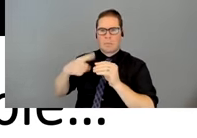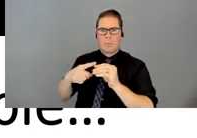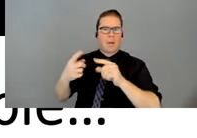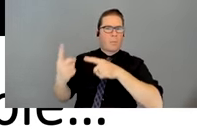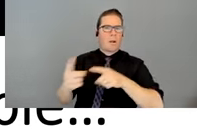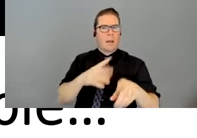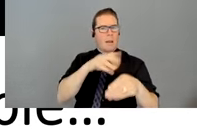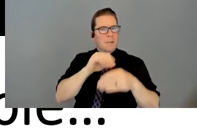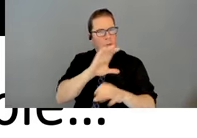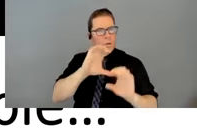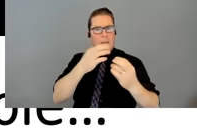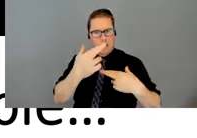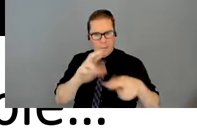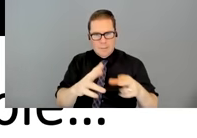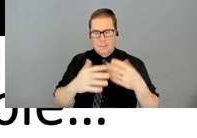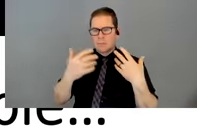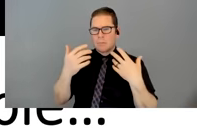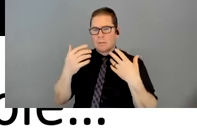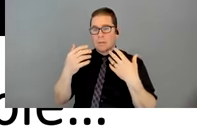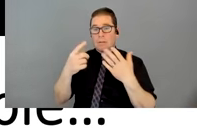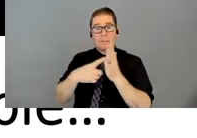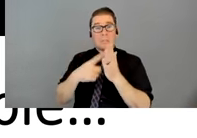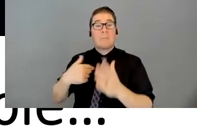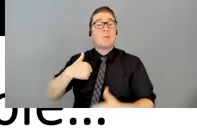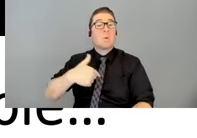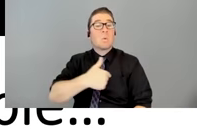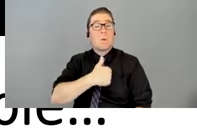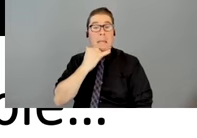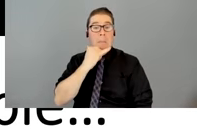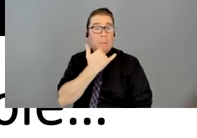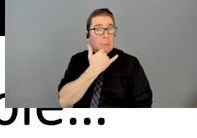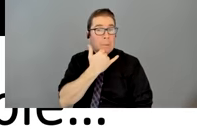classroom, are some of the mistakes that we make